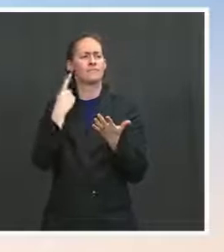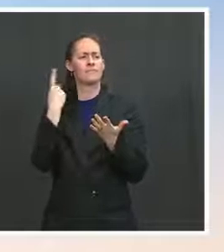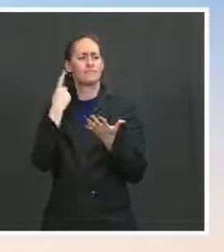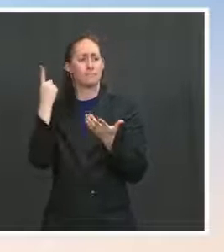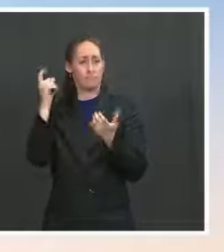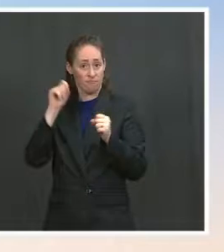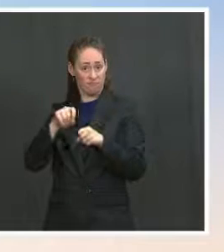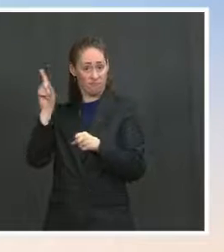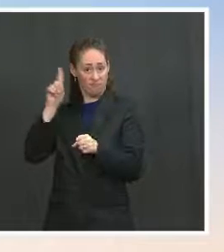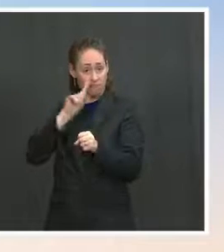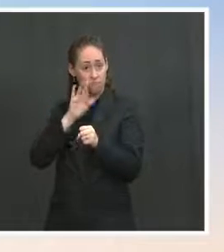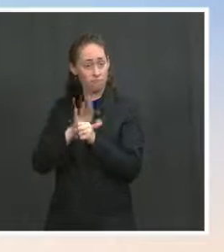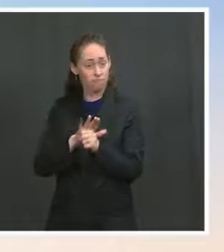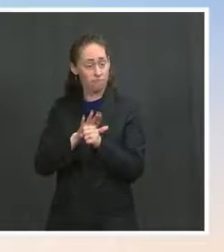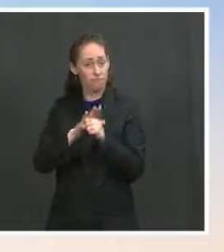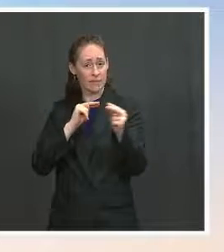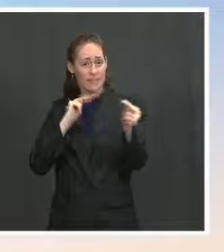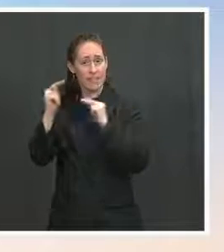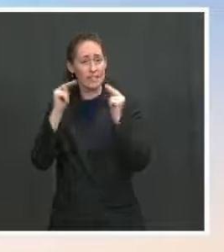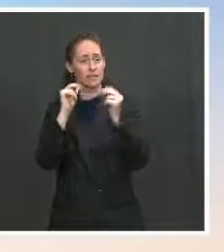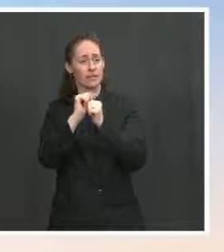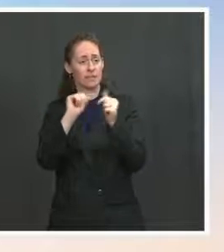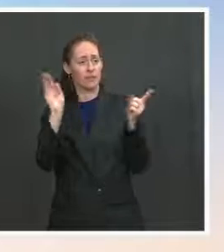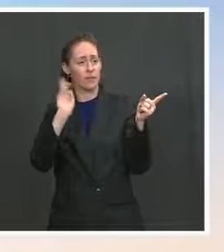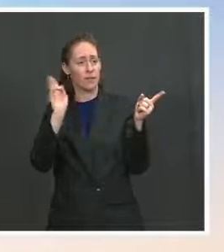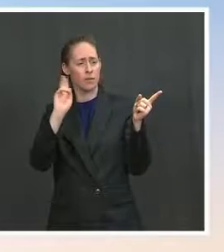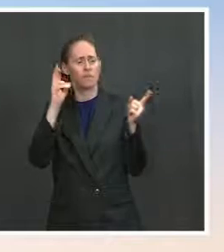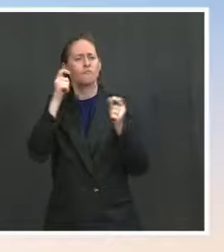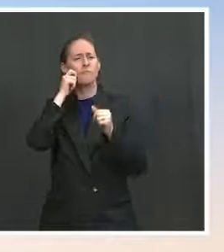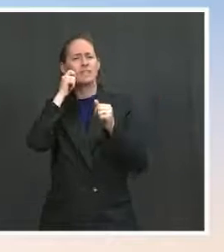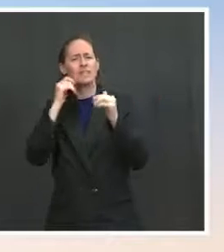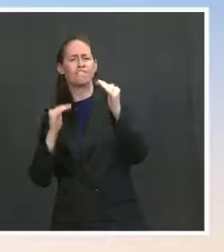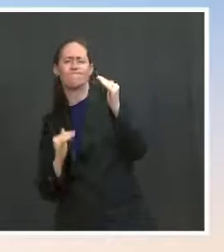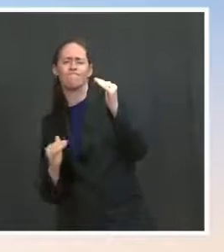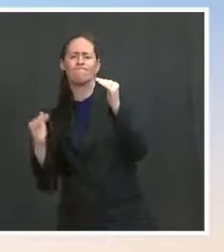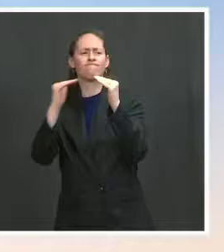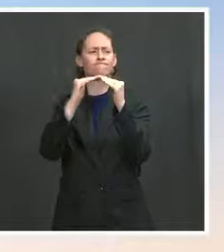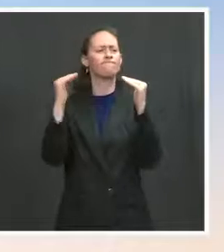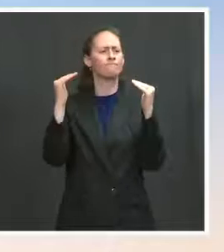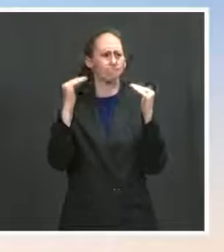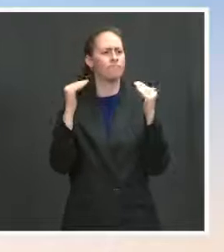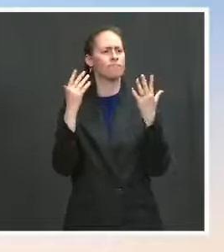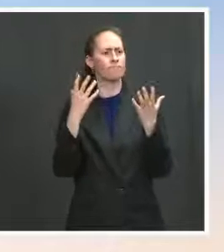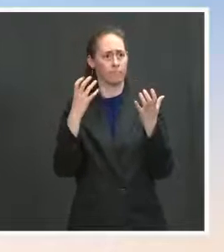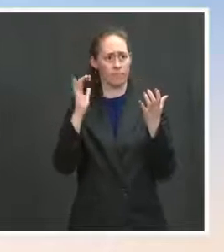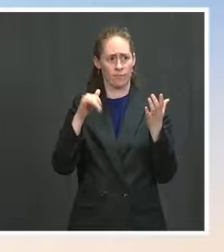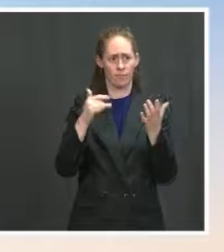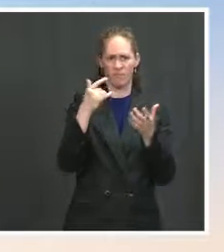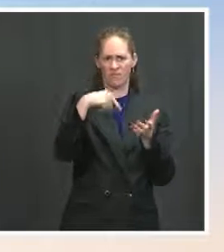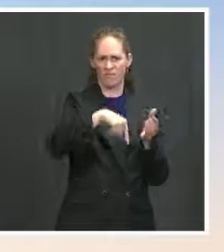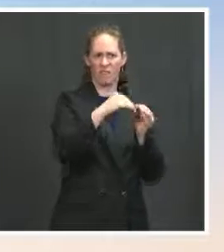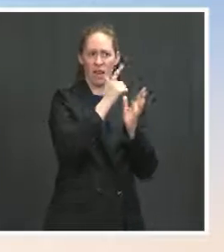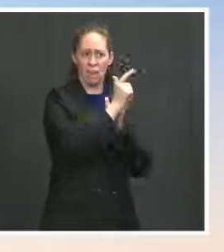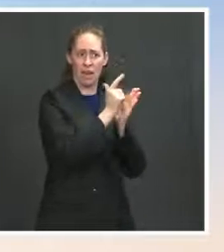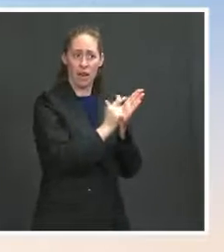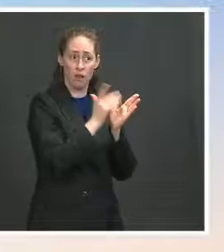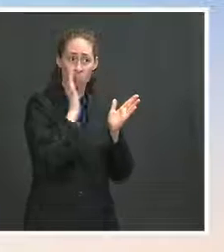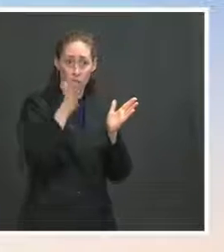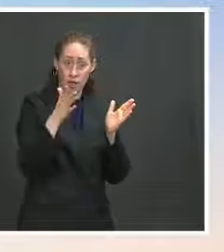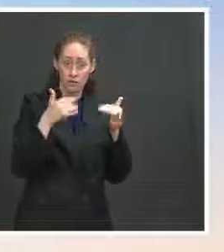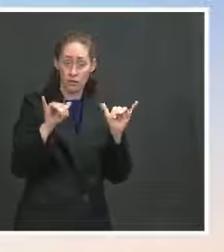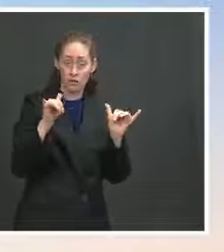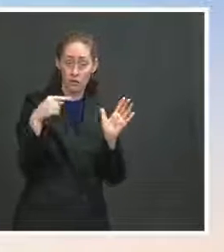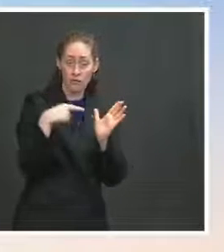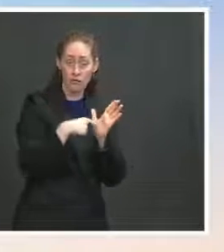Republicans, that will remain intact? There'll be no compromise on racial equity? Racial equity and addressing racial equity is central to